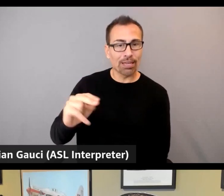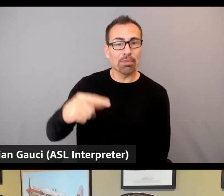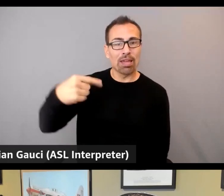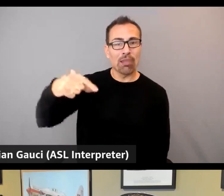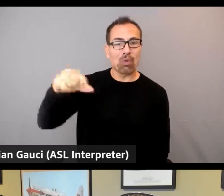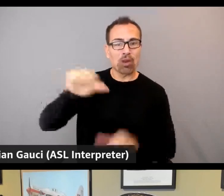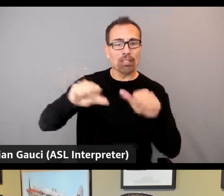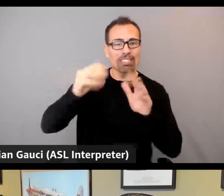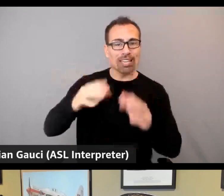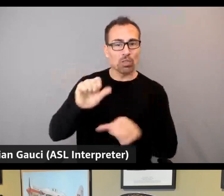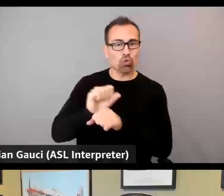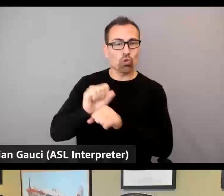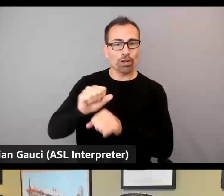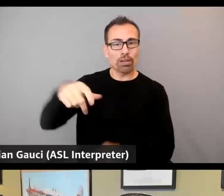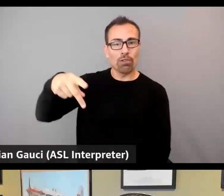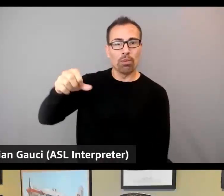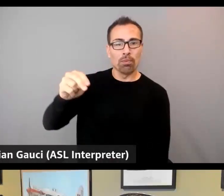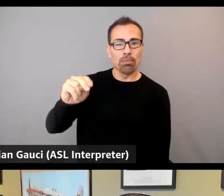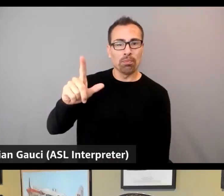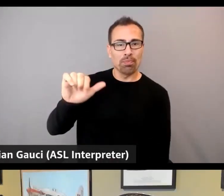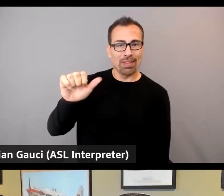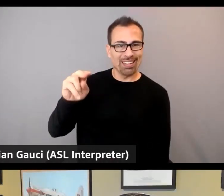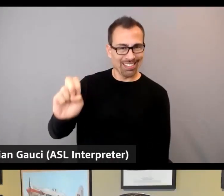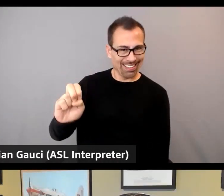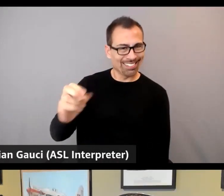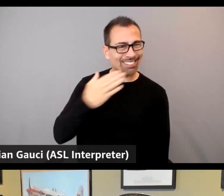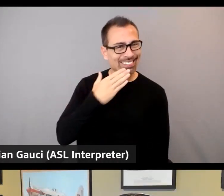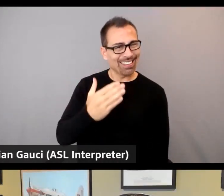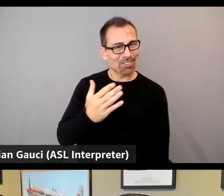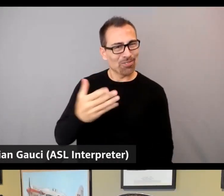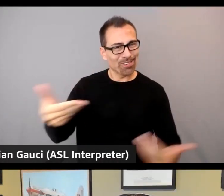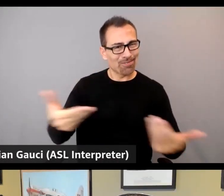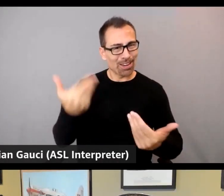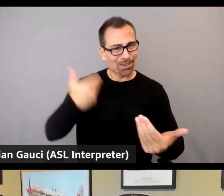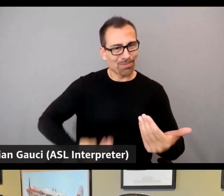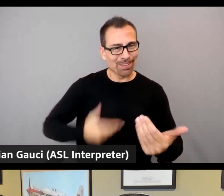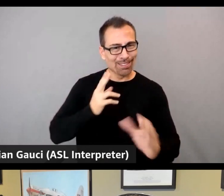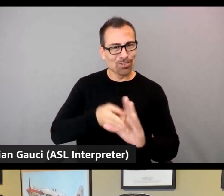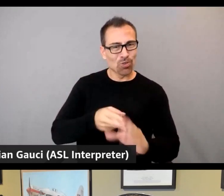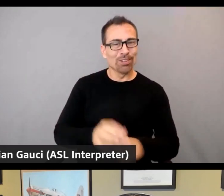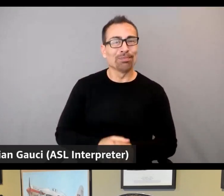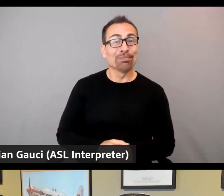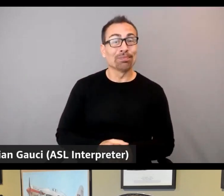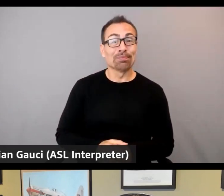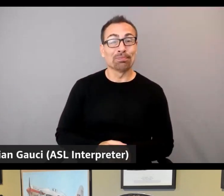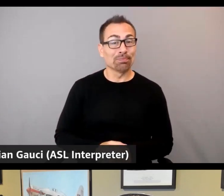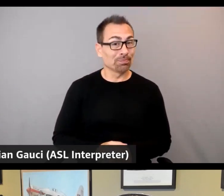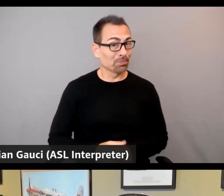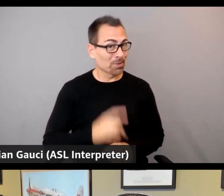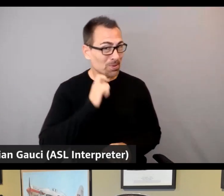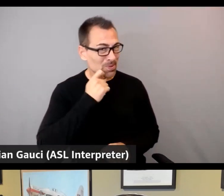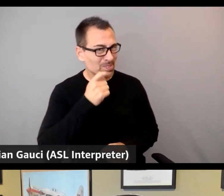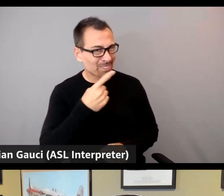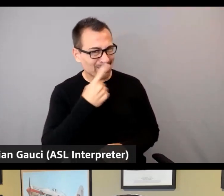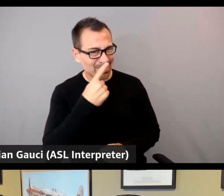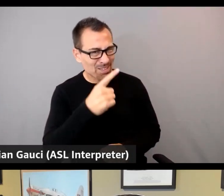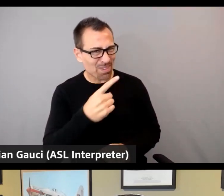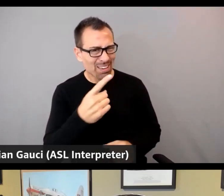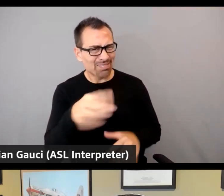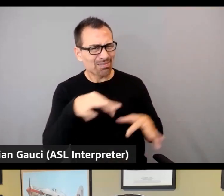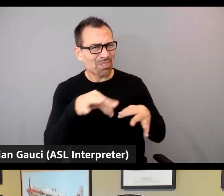PennyLane at Xanadu. Thank you for having me. Cool, cool. So can you tell us a little bit about what PennyLane